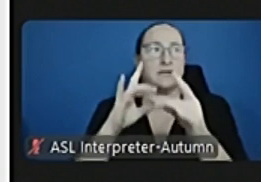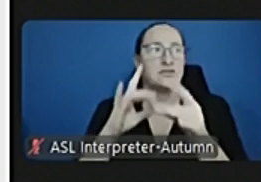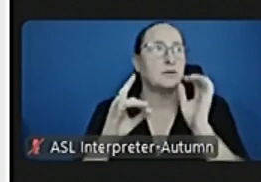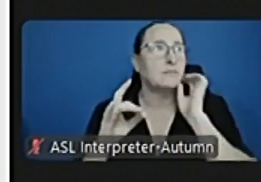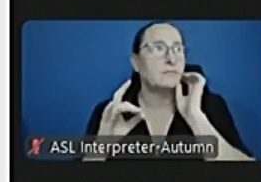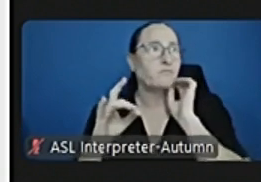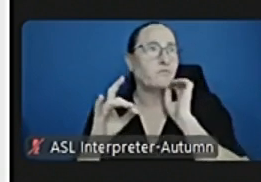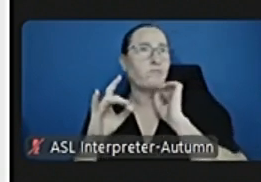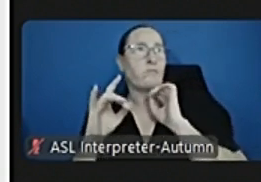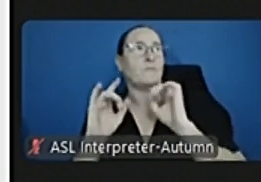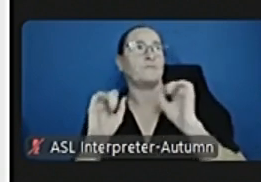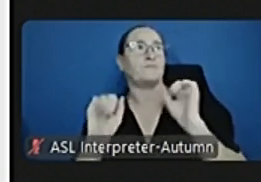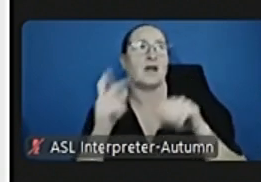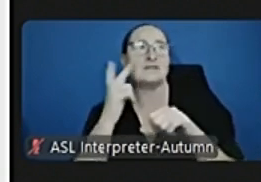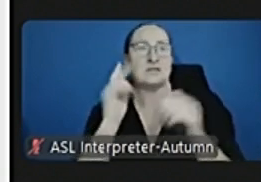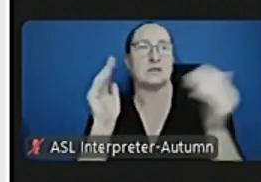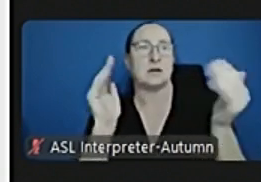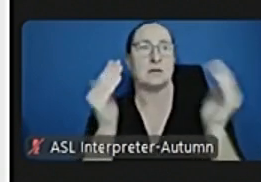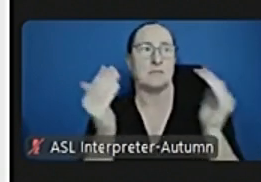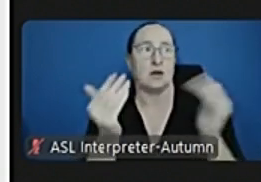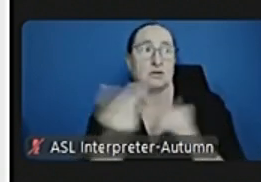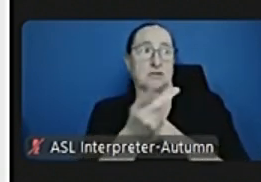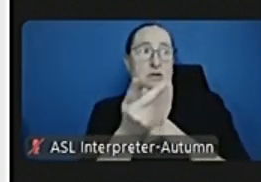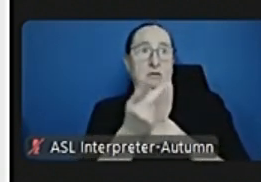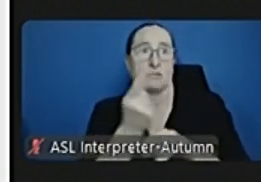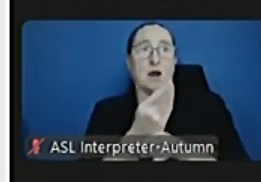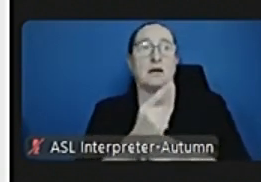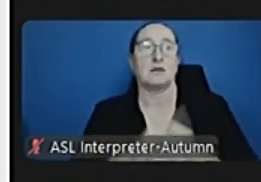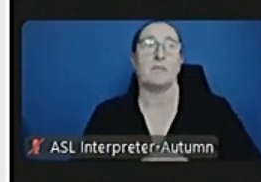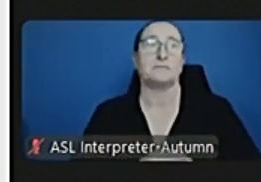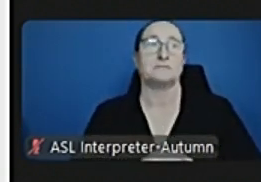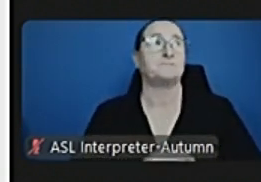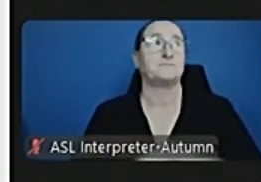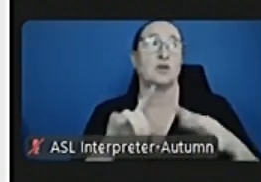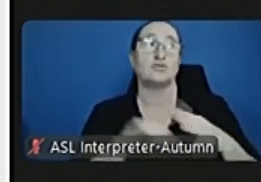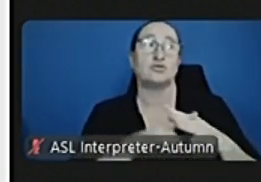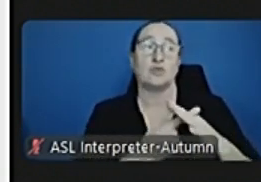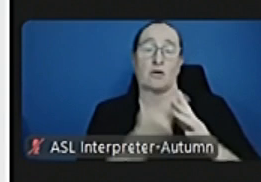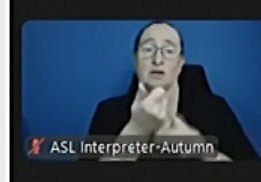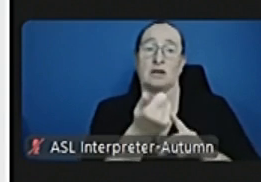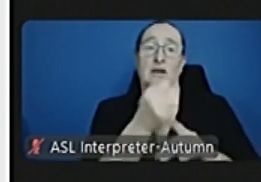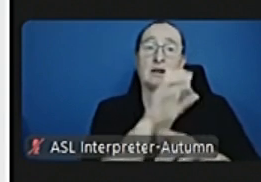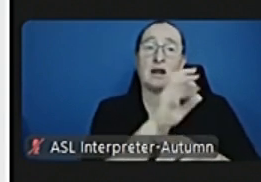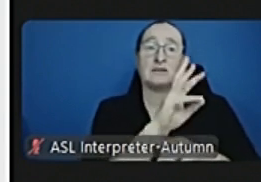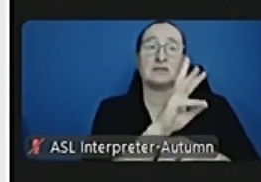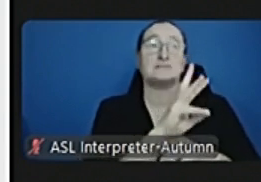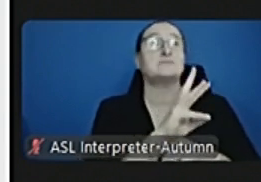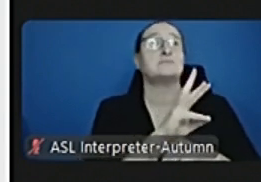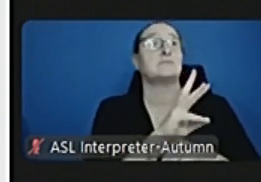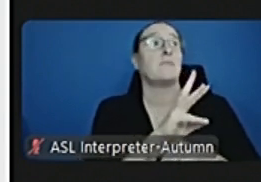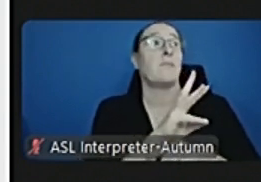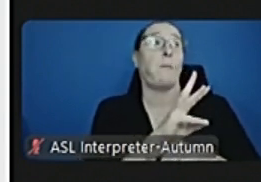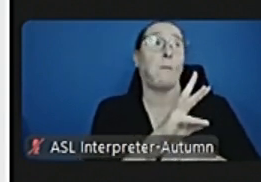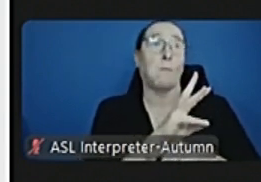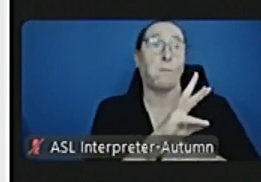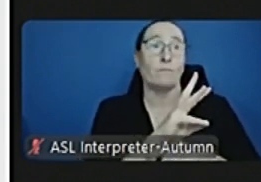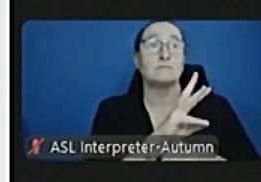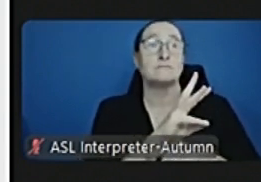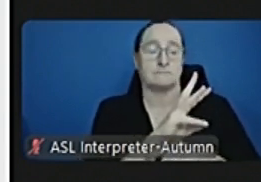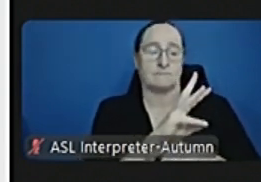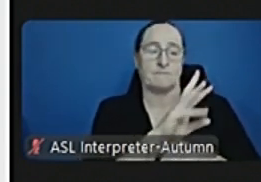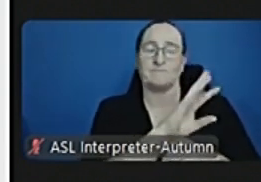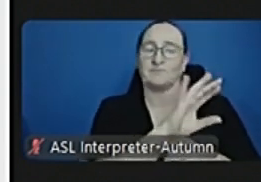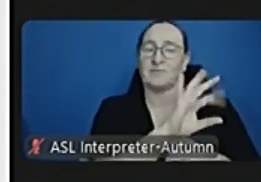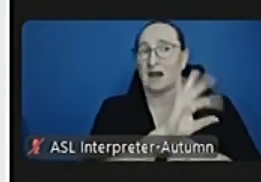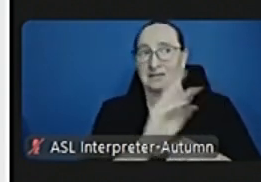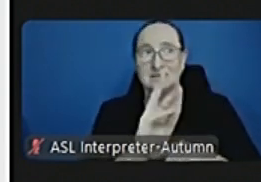So you can see the comparison, right? Starting in 1996, 6 years later, how this has progressed to who he